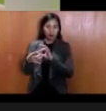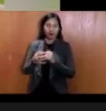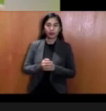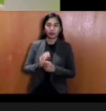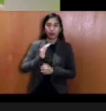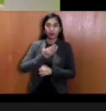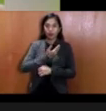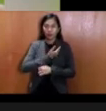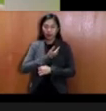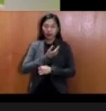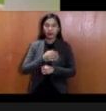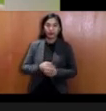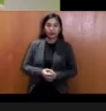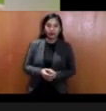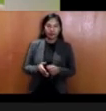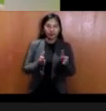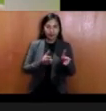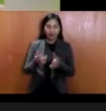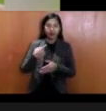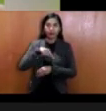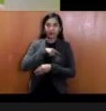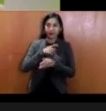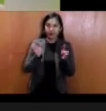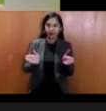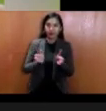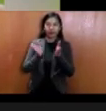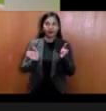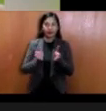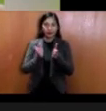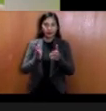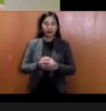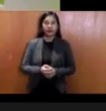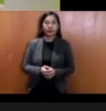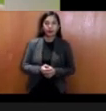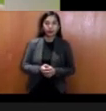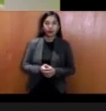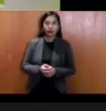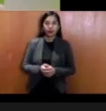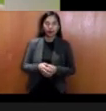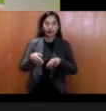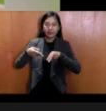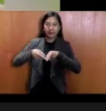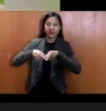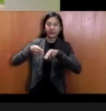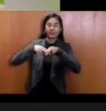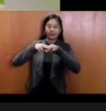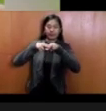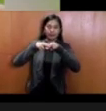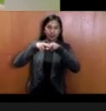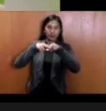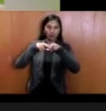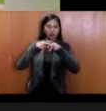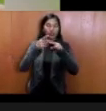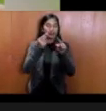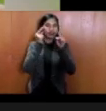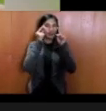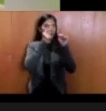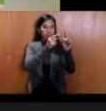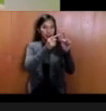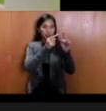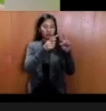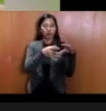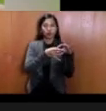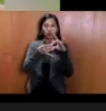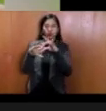our regulations, we encourage them to increase progressively their loan targets to green or